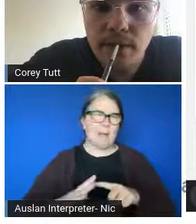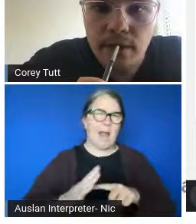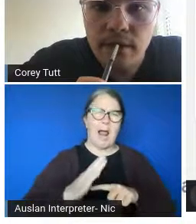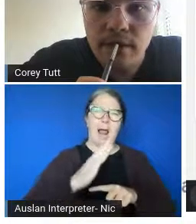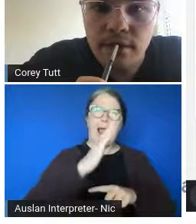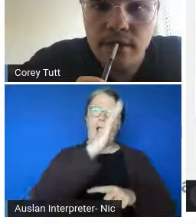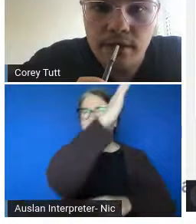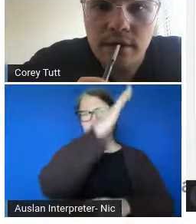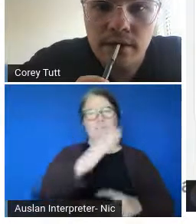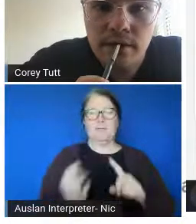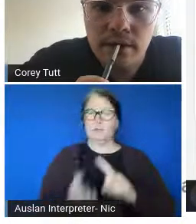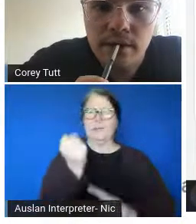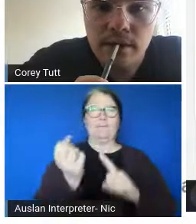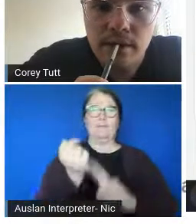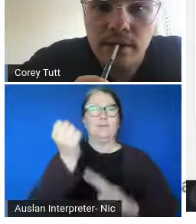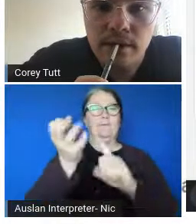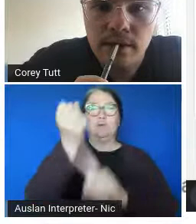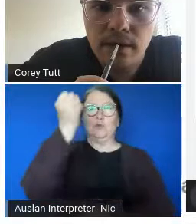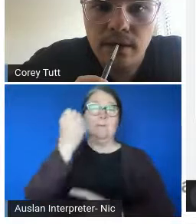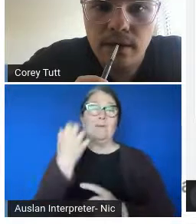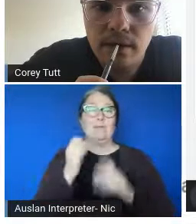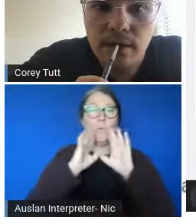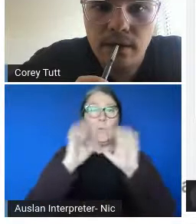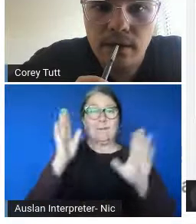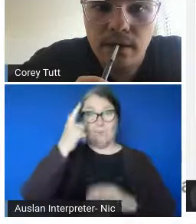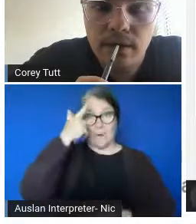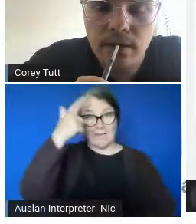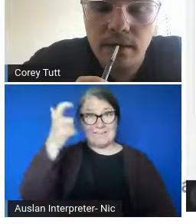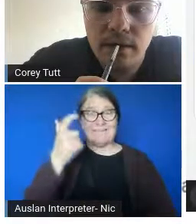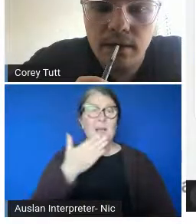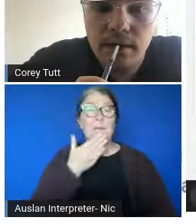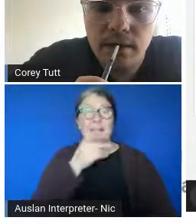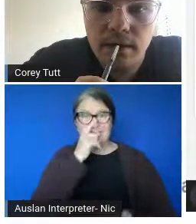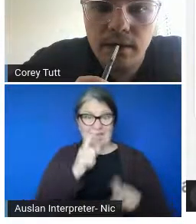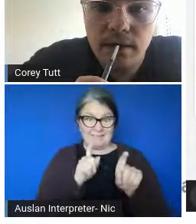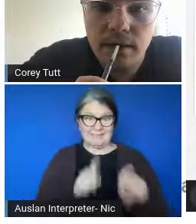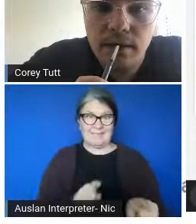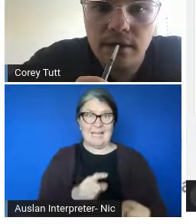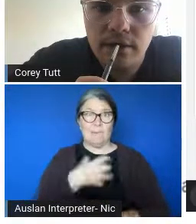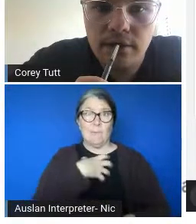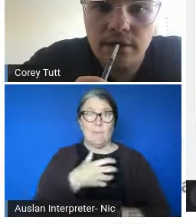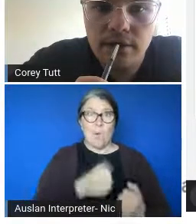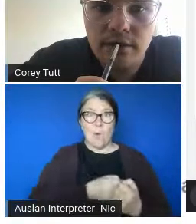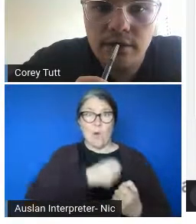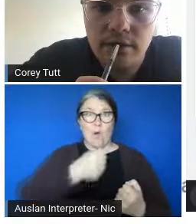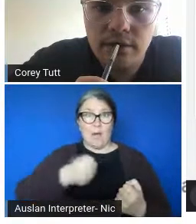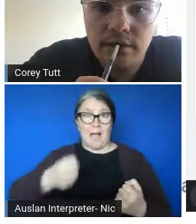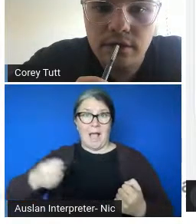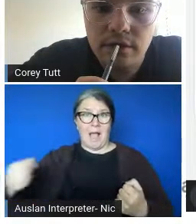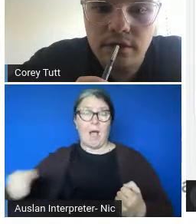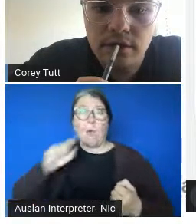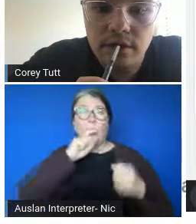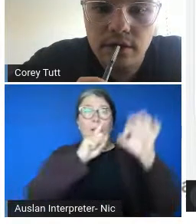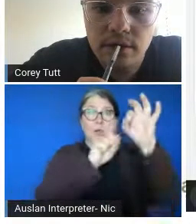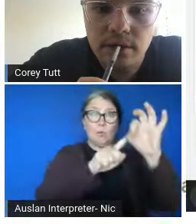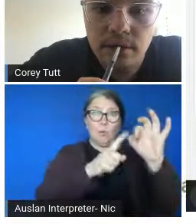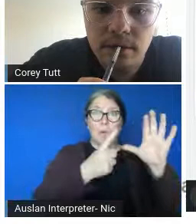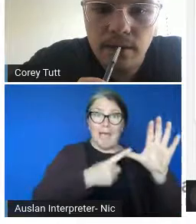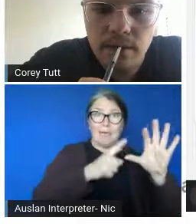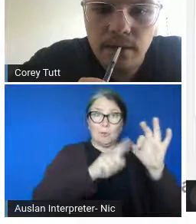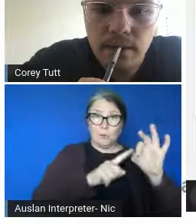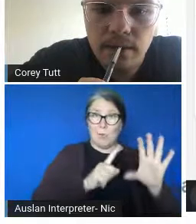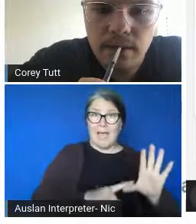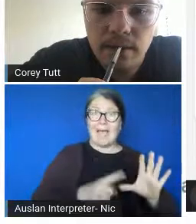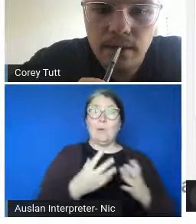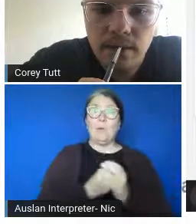solutions. Feel free to stay for a few minutes. We're going to do the Q&A with Corey shortly. So anyone who has